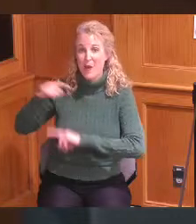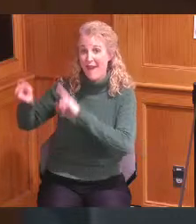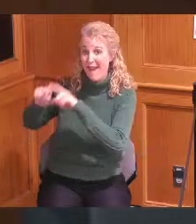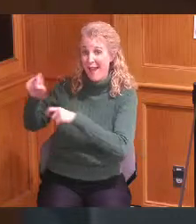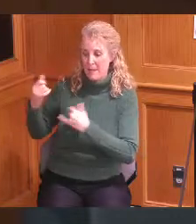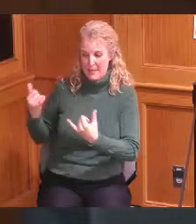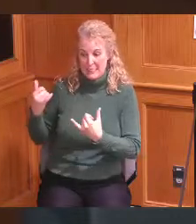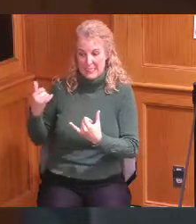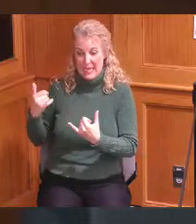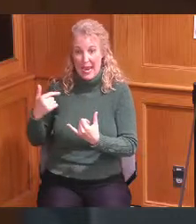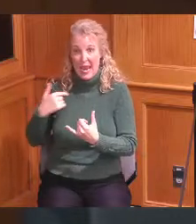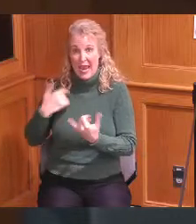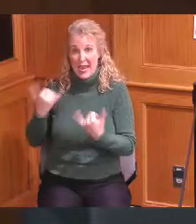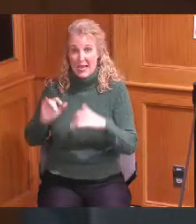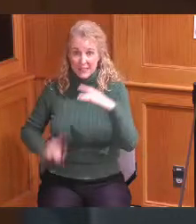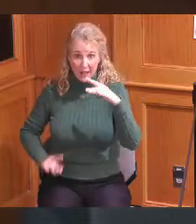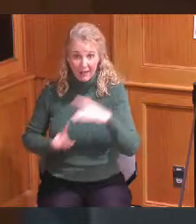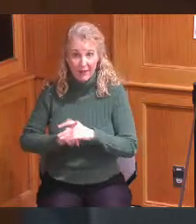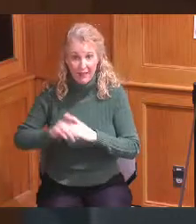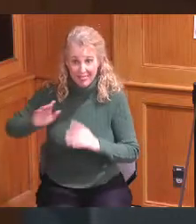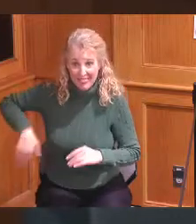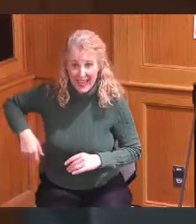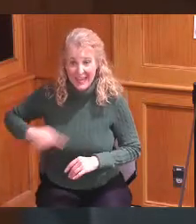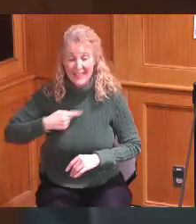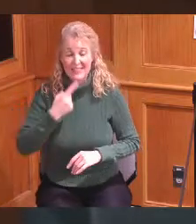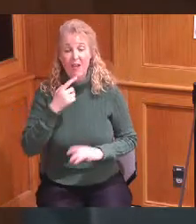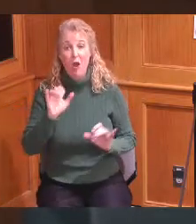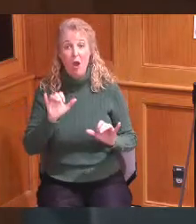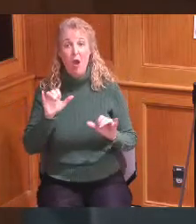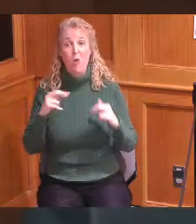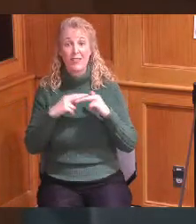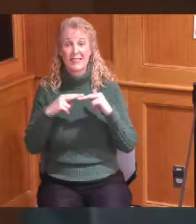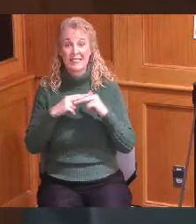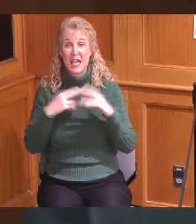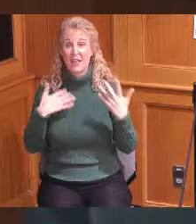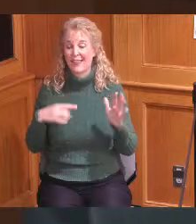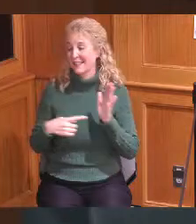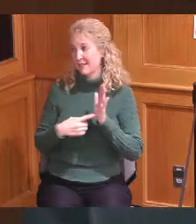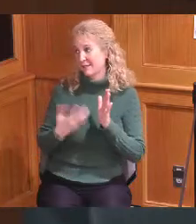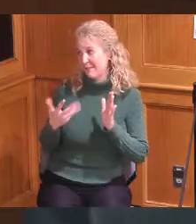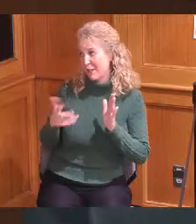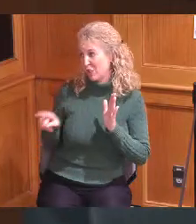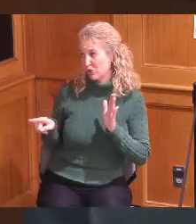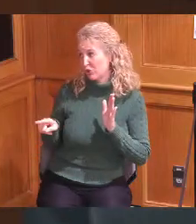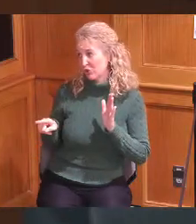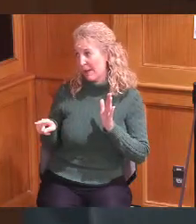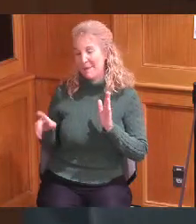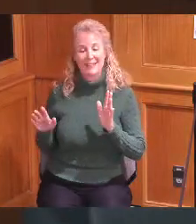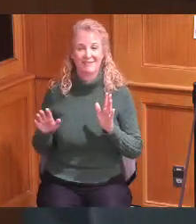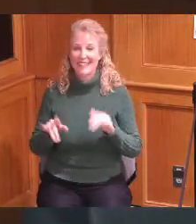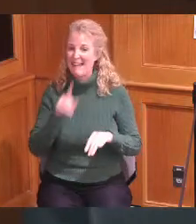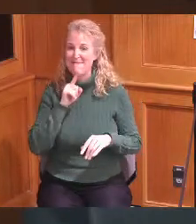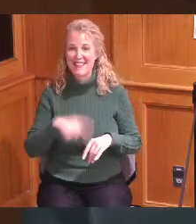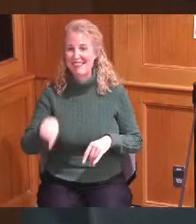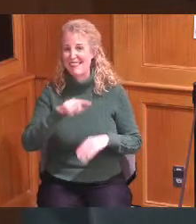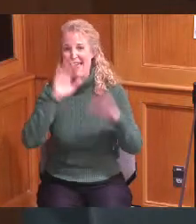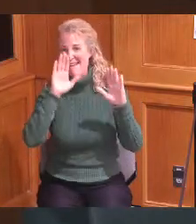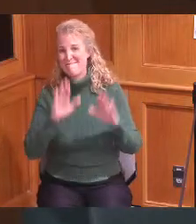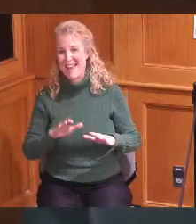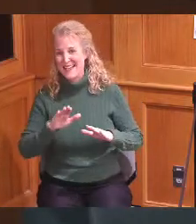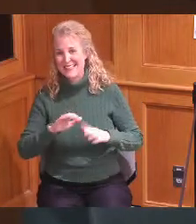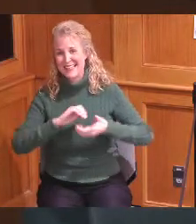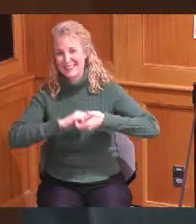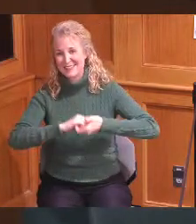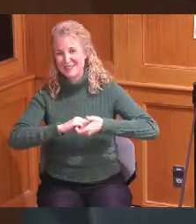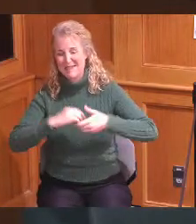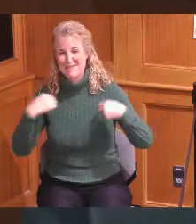as I came busting in late, I said, oh, the slides, and they showed me the slides in the back of the room. I mean, that's the level of cooperation that we've